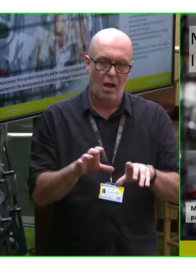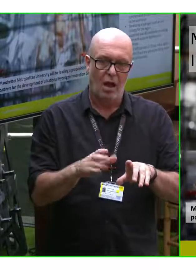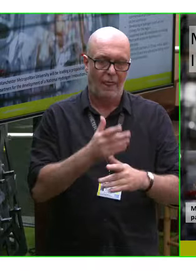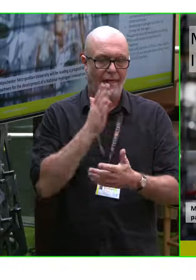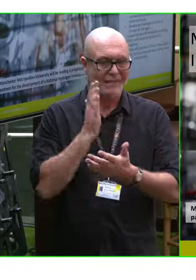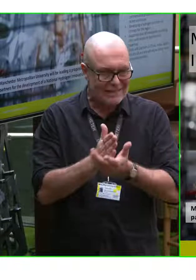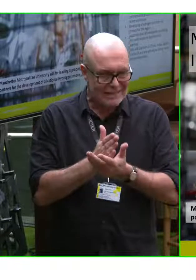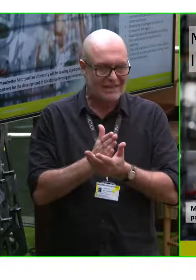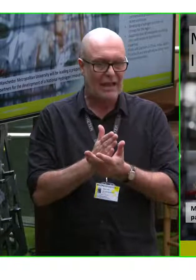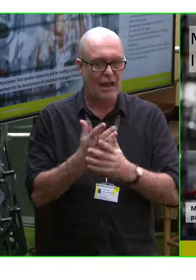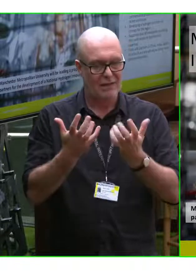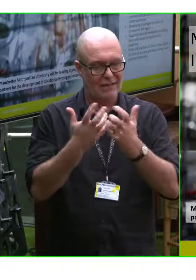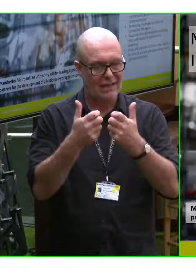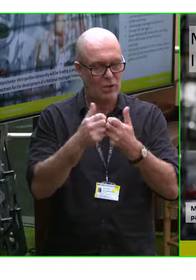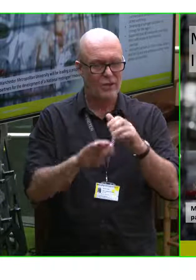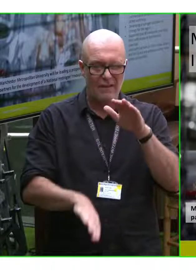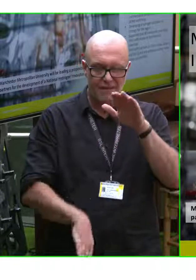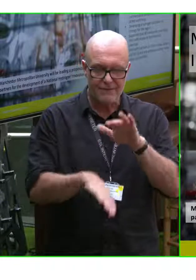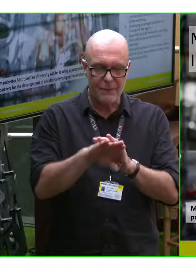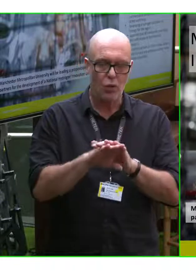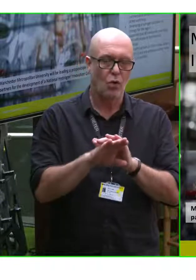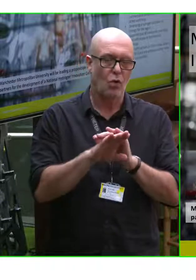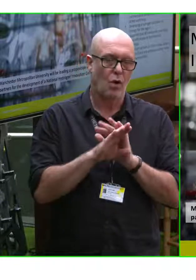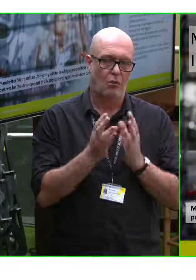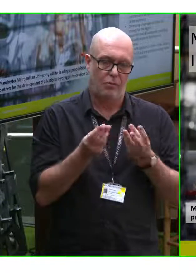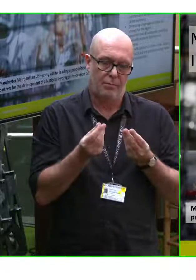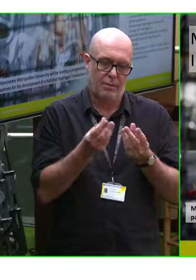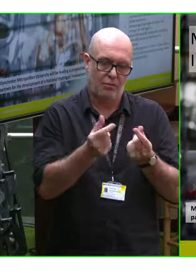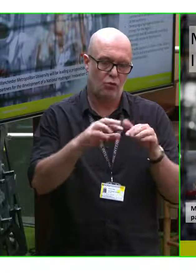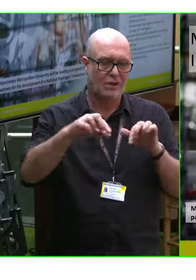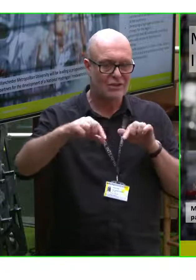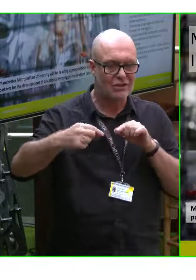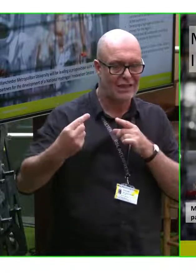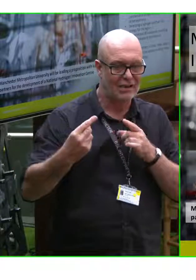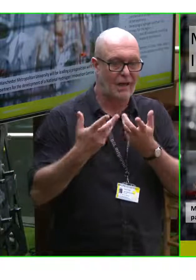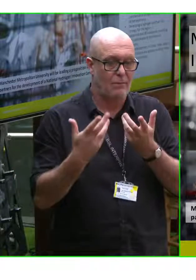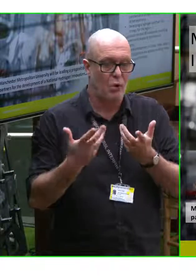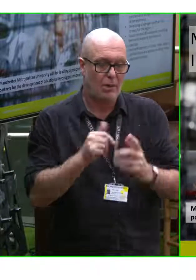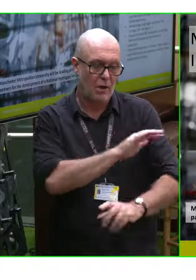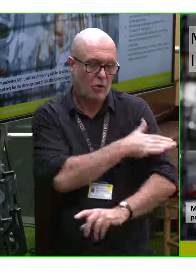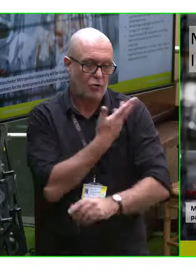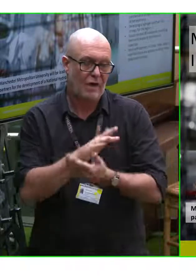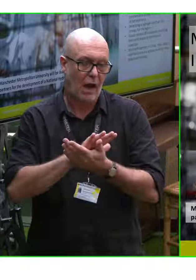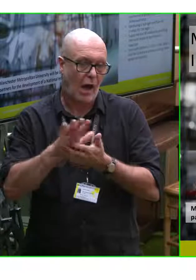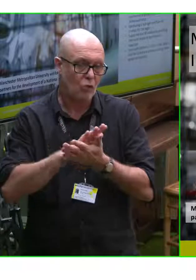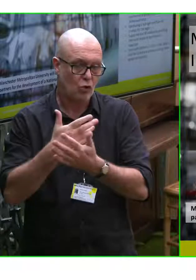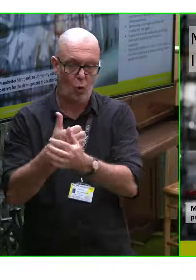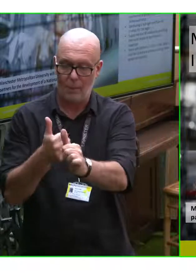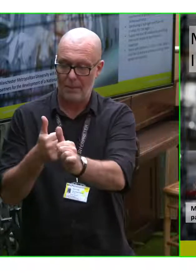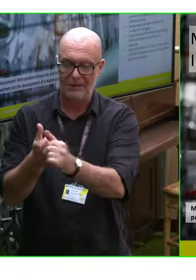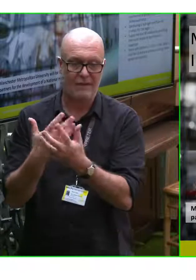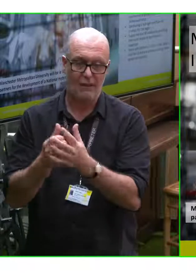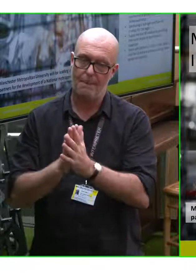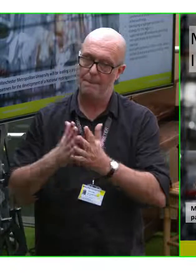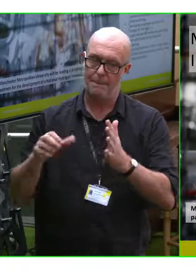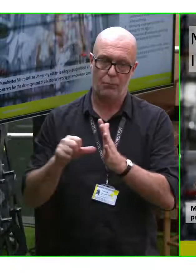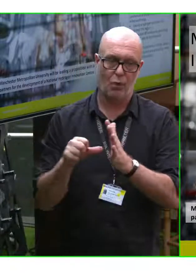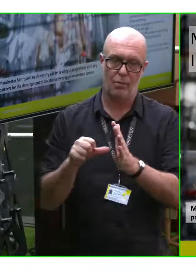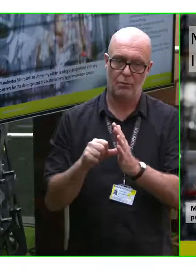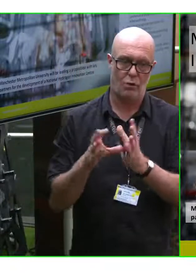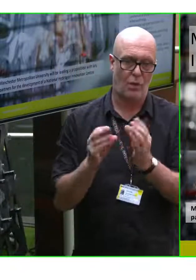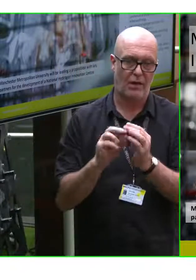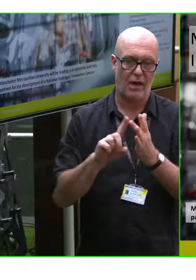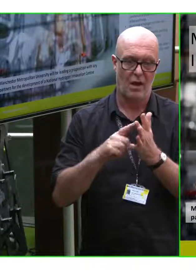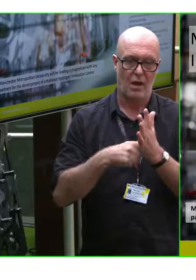of materials challenges. So if I look at the green hydrogen opportunity at the moment, the green hydrogen companies that exist, they've got huge problems with iridium. It's